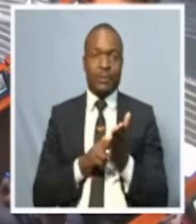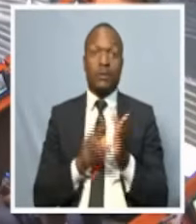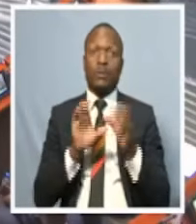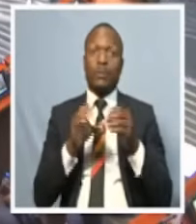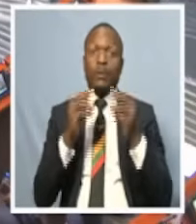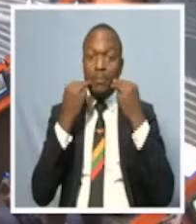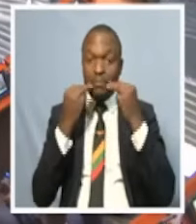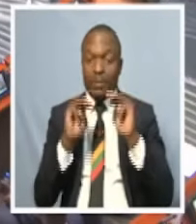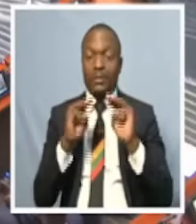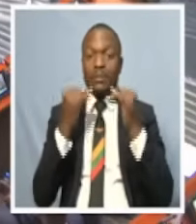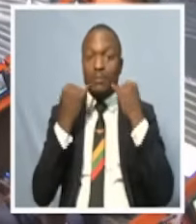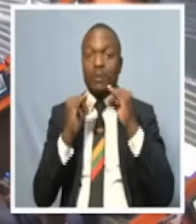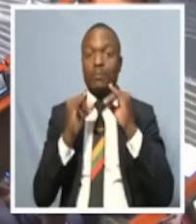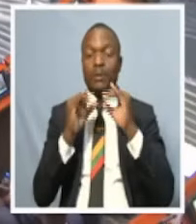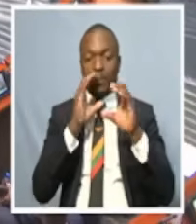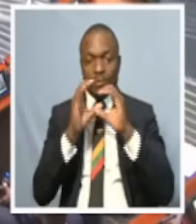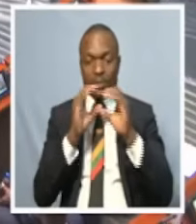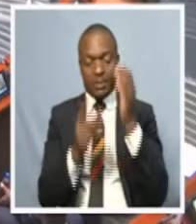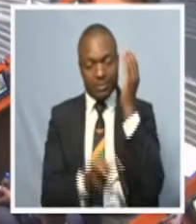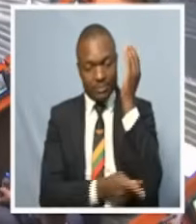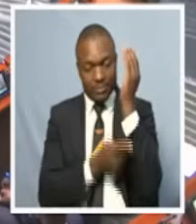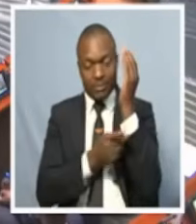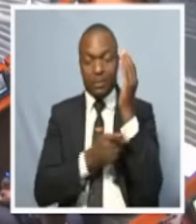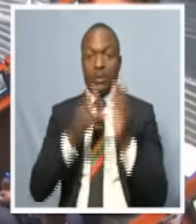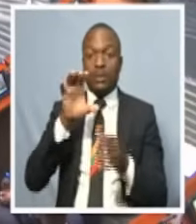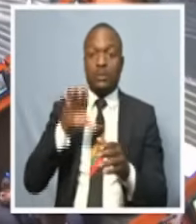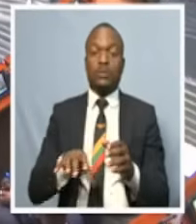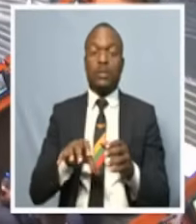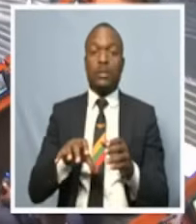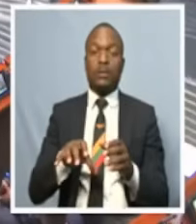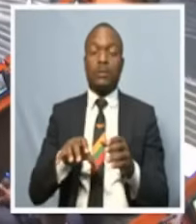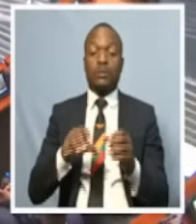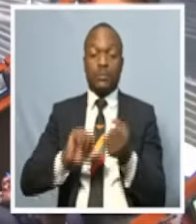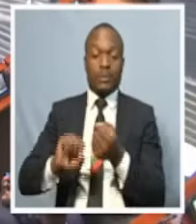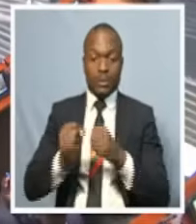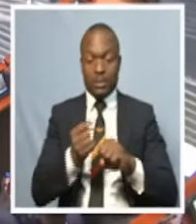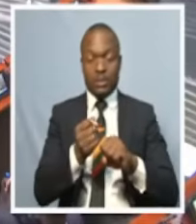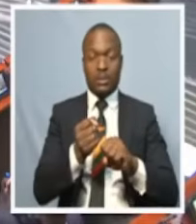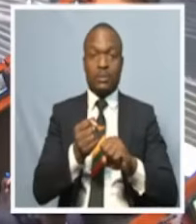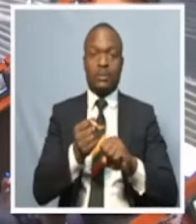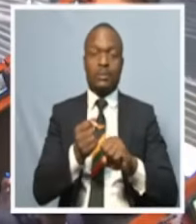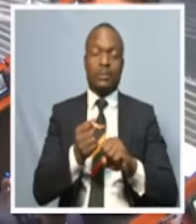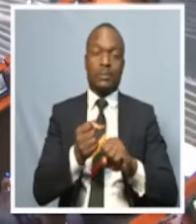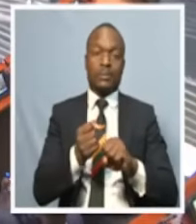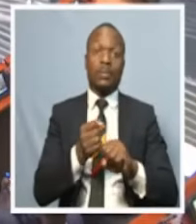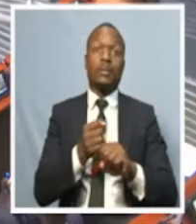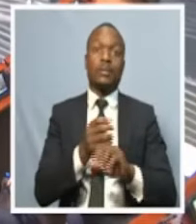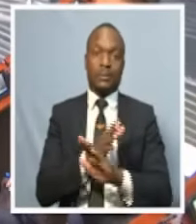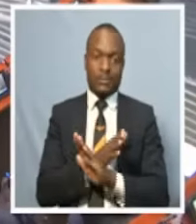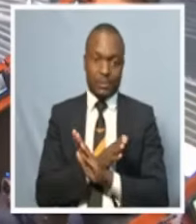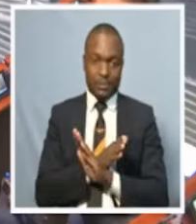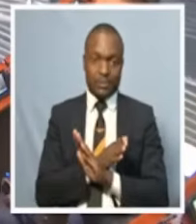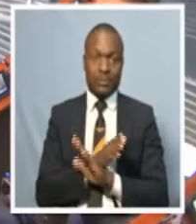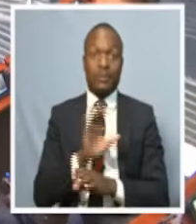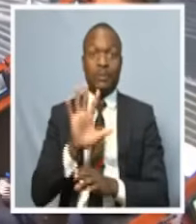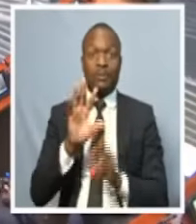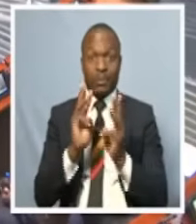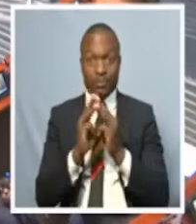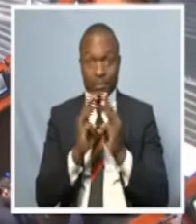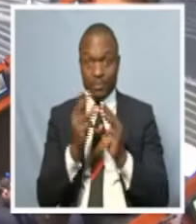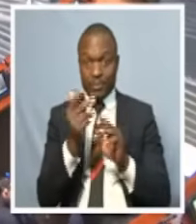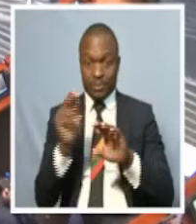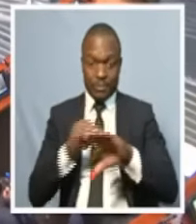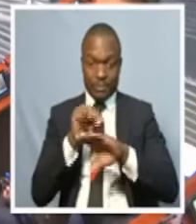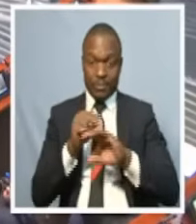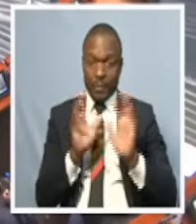Communication Technologies but just on for the benefit of our protection dear measures in Zambia listener for the who has session dear viewer of the rather, 13th who's National just Assembly tuned into laid on